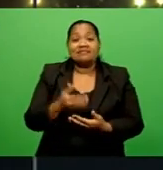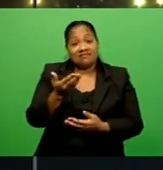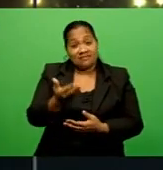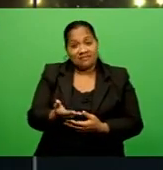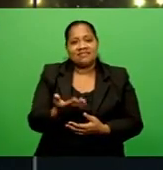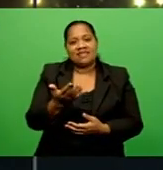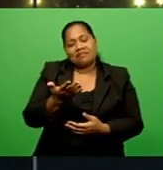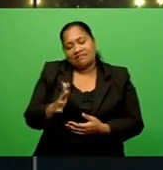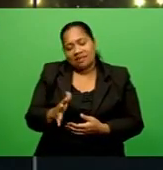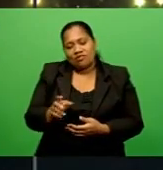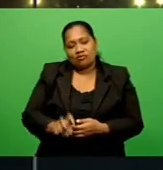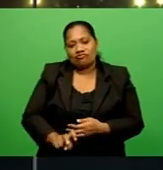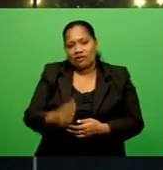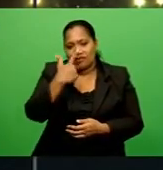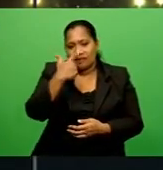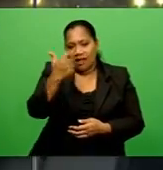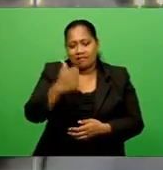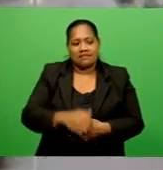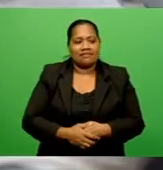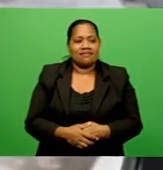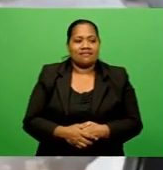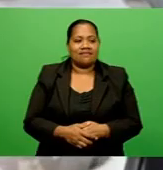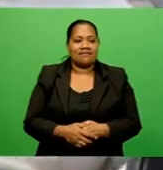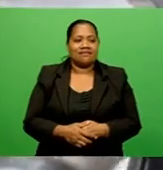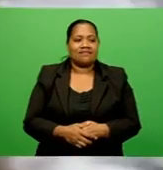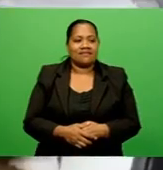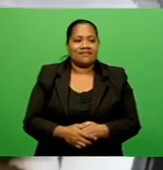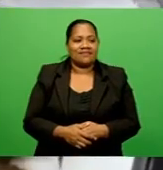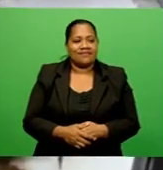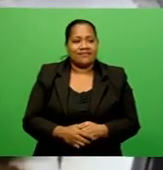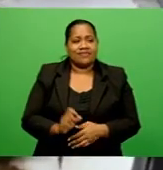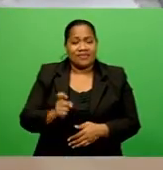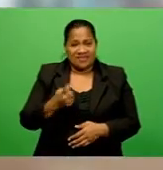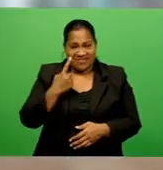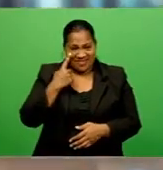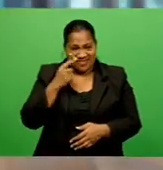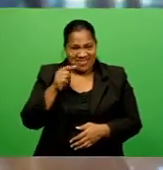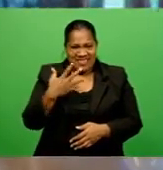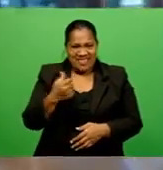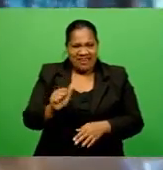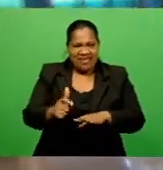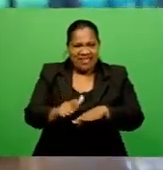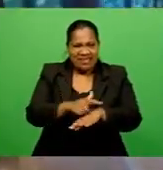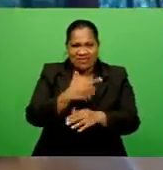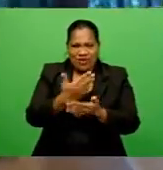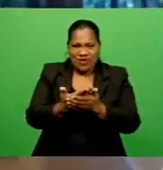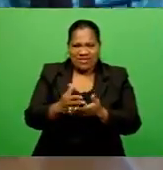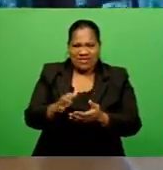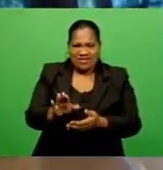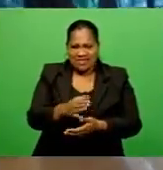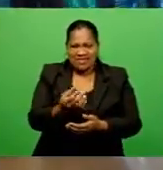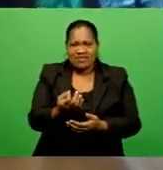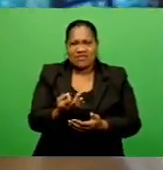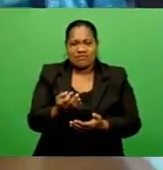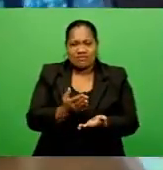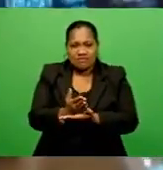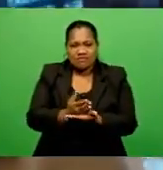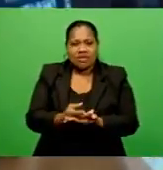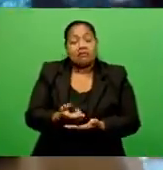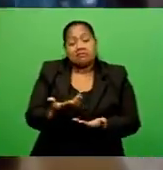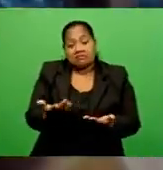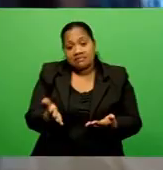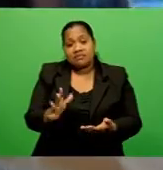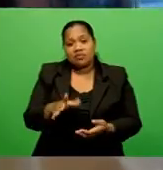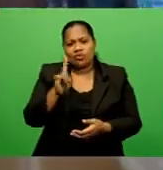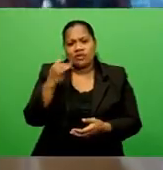may have to travel to Thailand. If you're thinking to yourself, that looks like some cannabis leaves on toast, you'd be 100% correct. But this isn't some